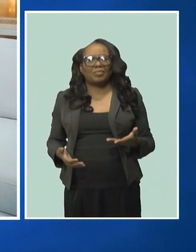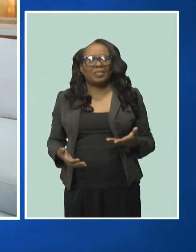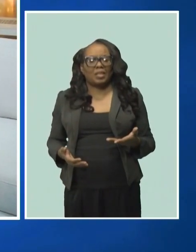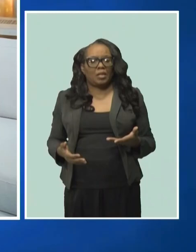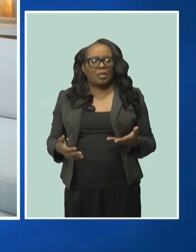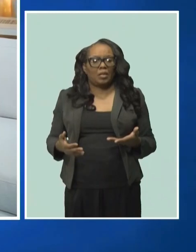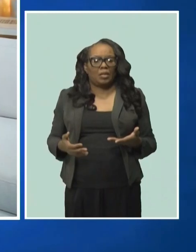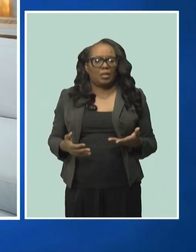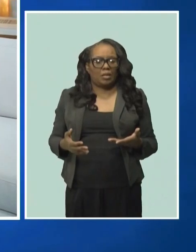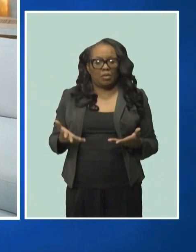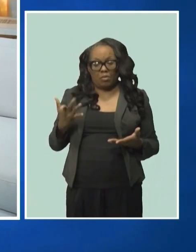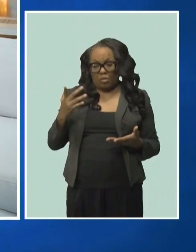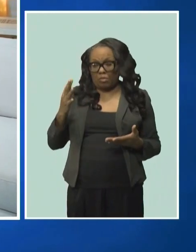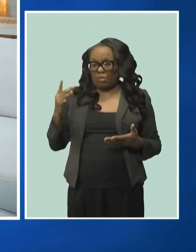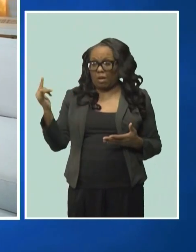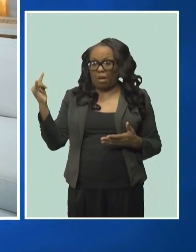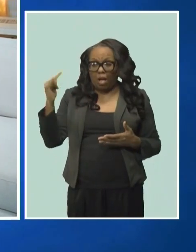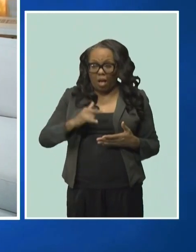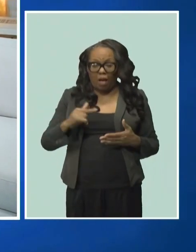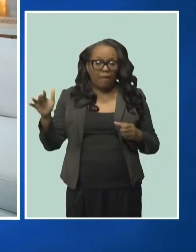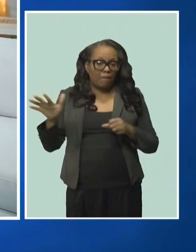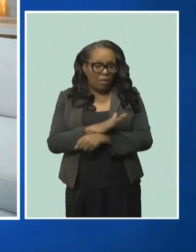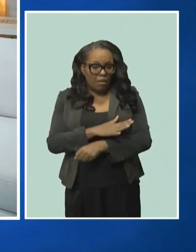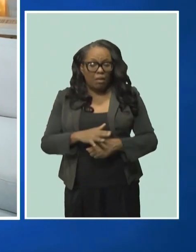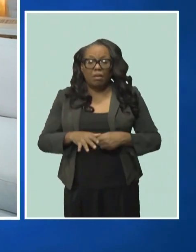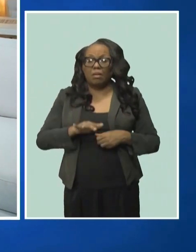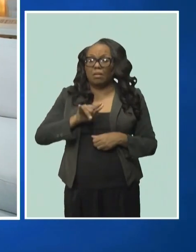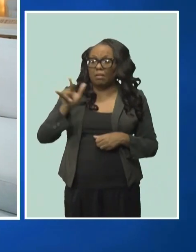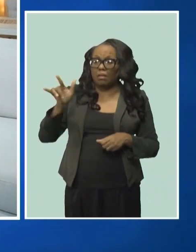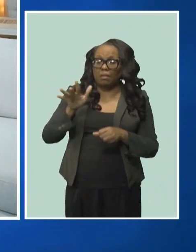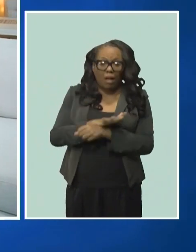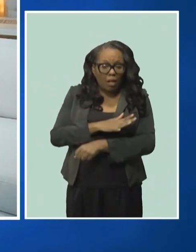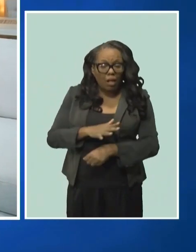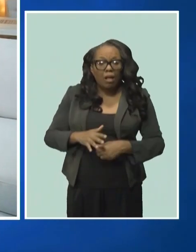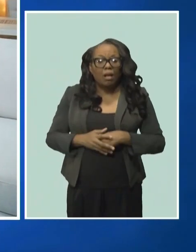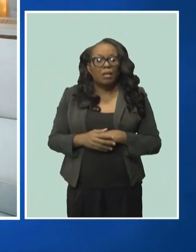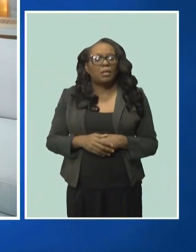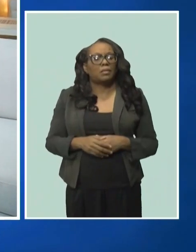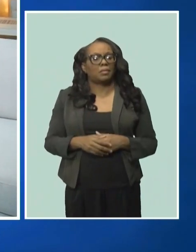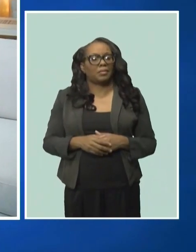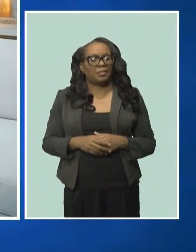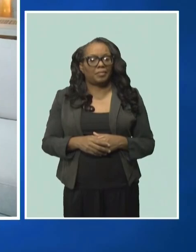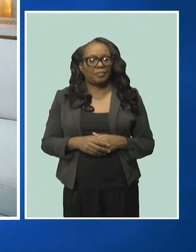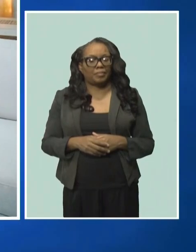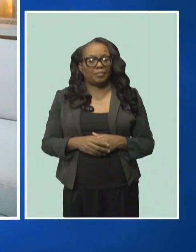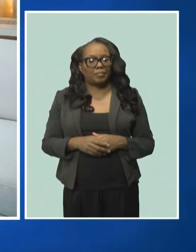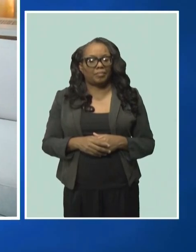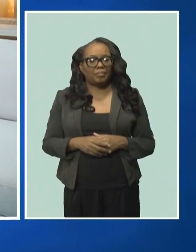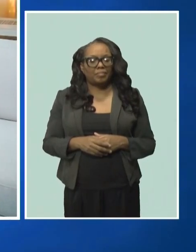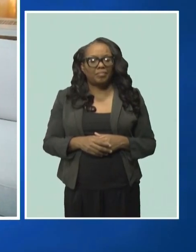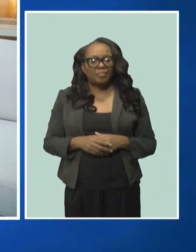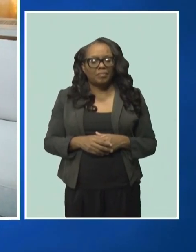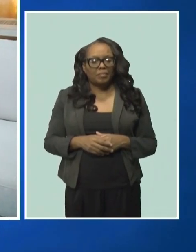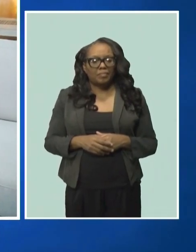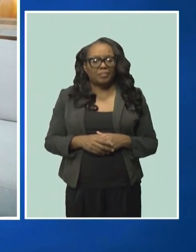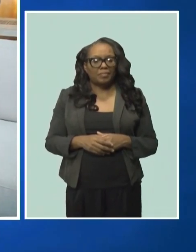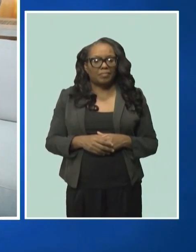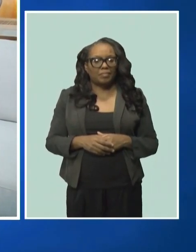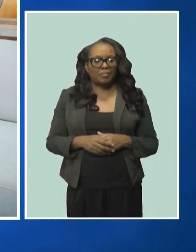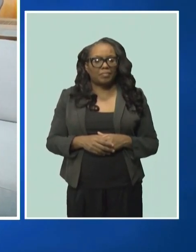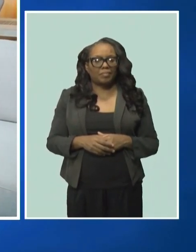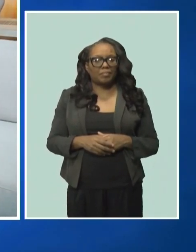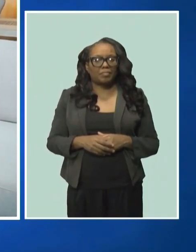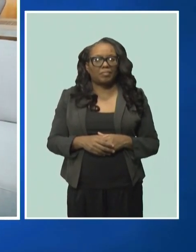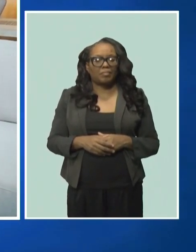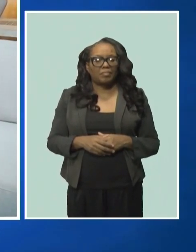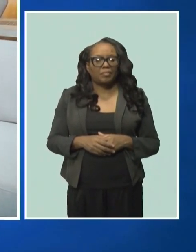what, it's full. So there's evidence of it. Yes, there are going to be areas, pockets, and individuals who,